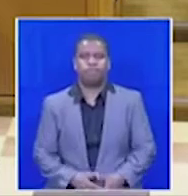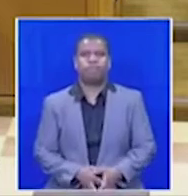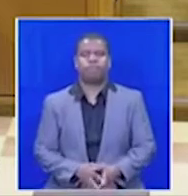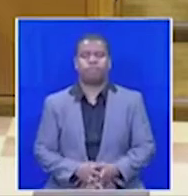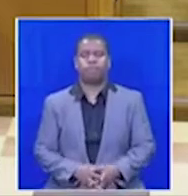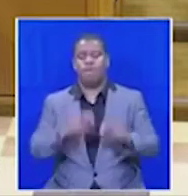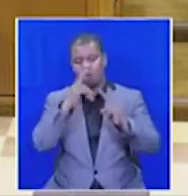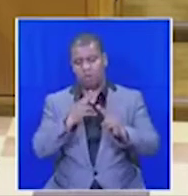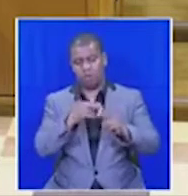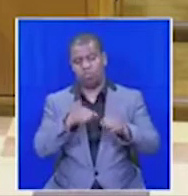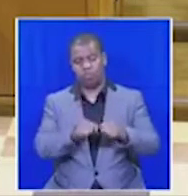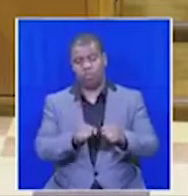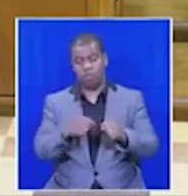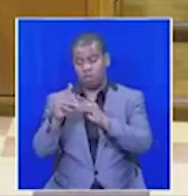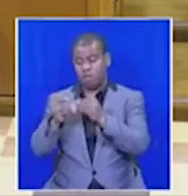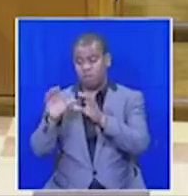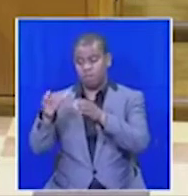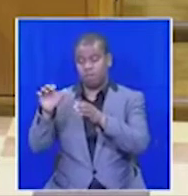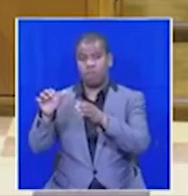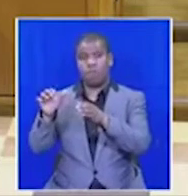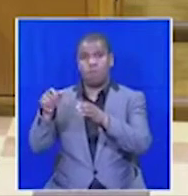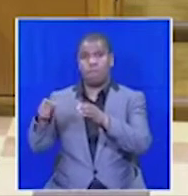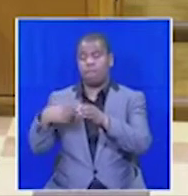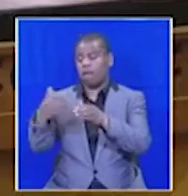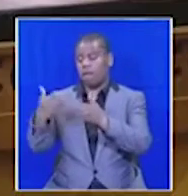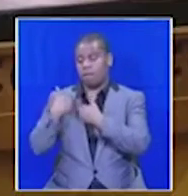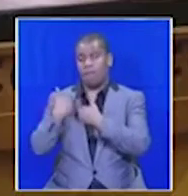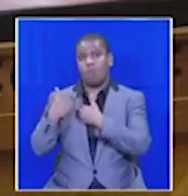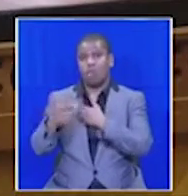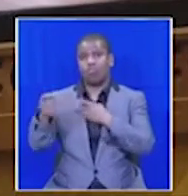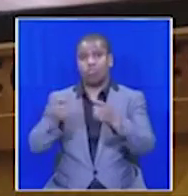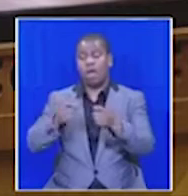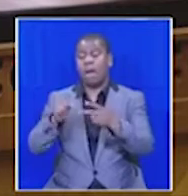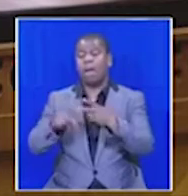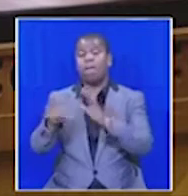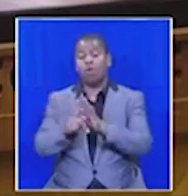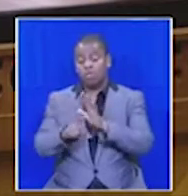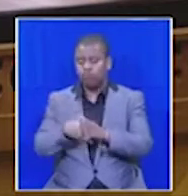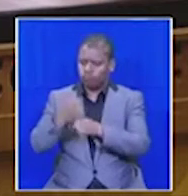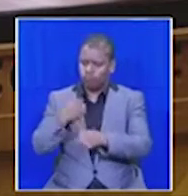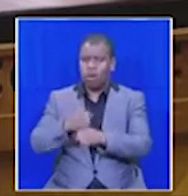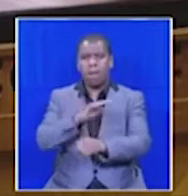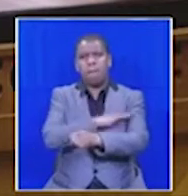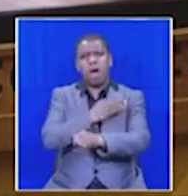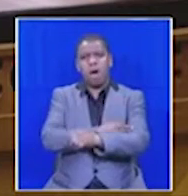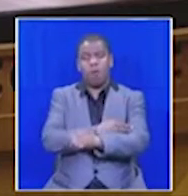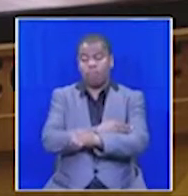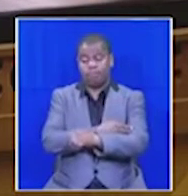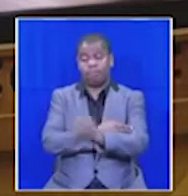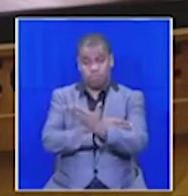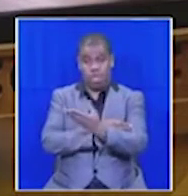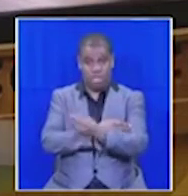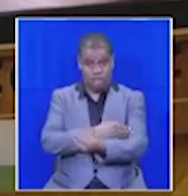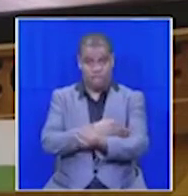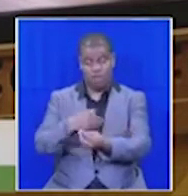Honourable Chairperson, the Department of Trade and Industry has got enormous regulatory and policy-making power. This power places it, along